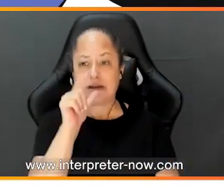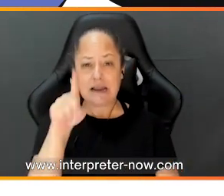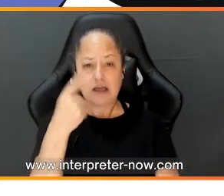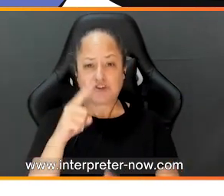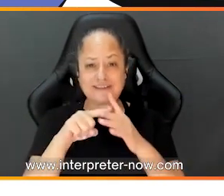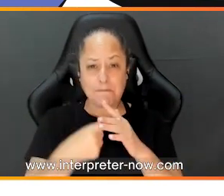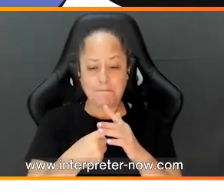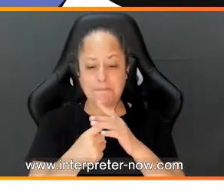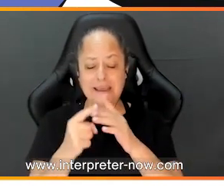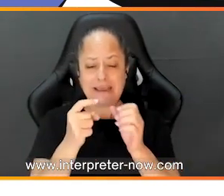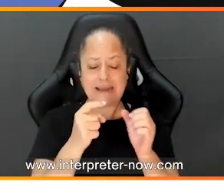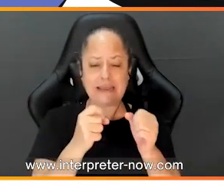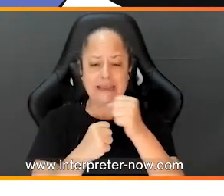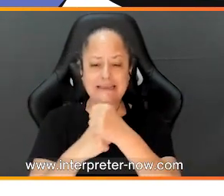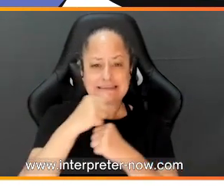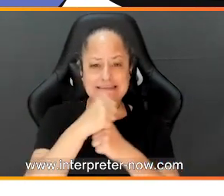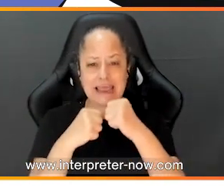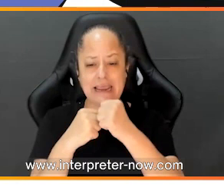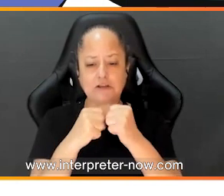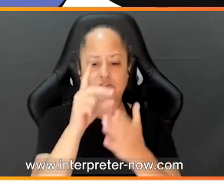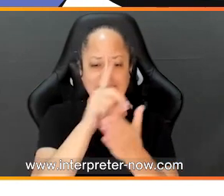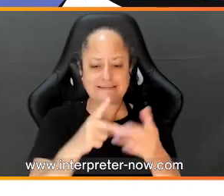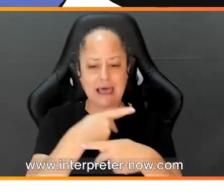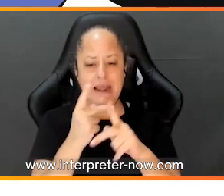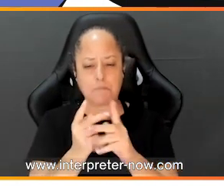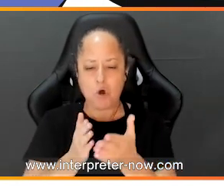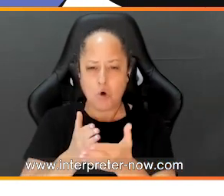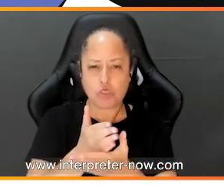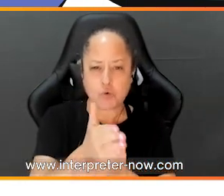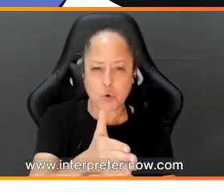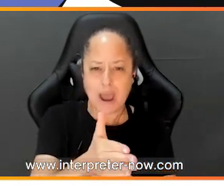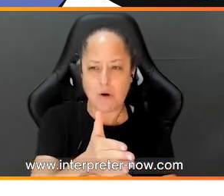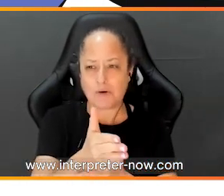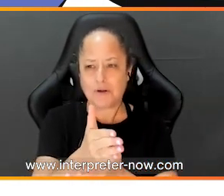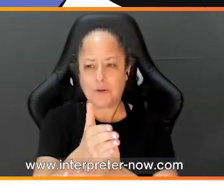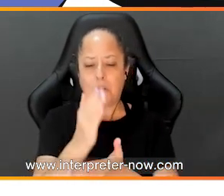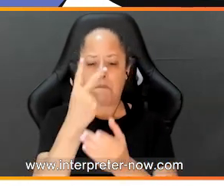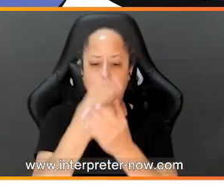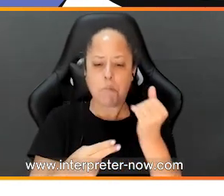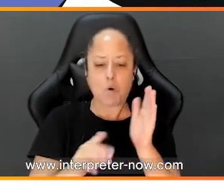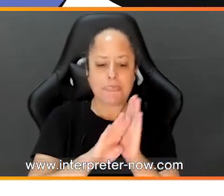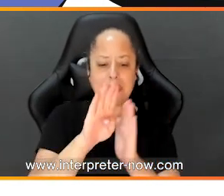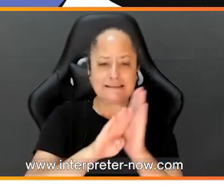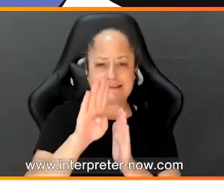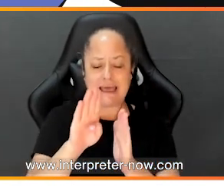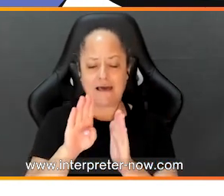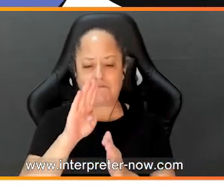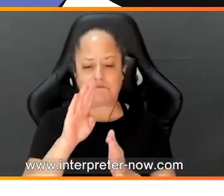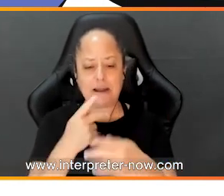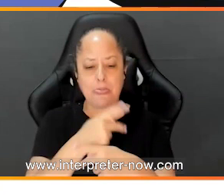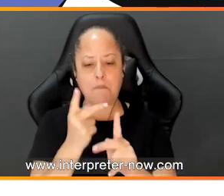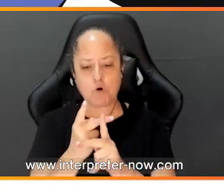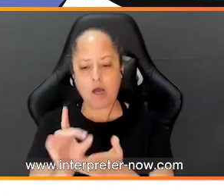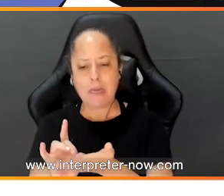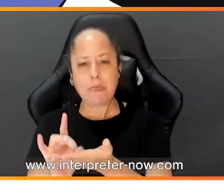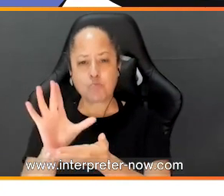as a partnership. Yeah. Yeah, exactly. Because I think there's a really good example of this, of what not to